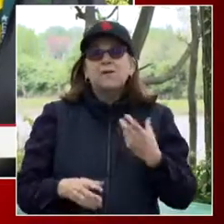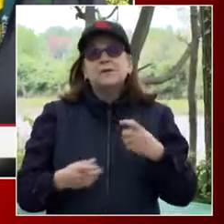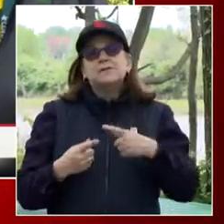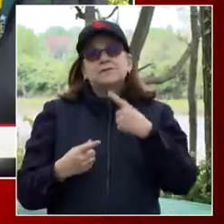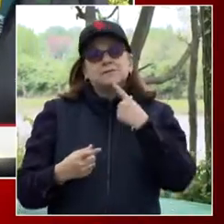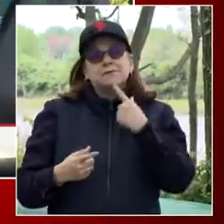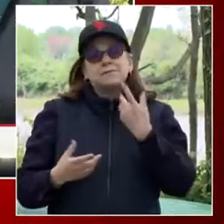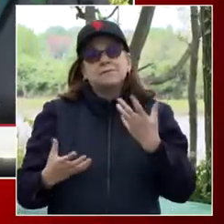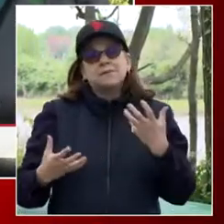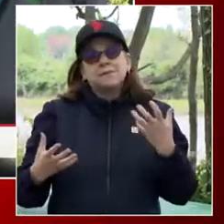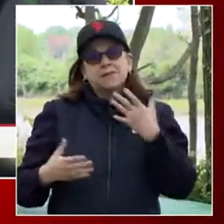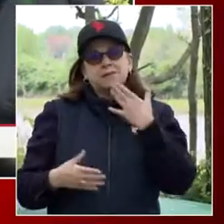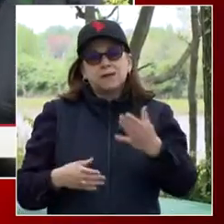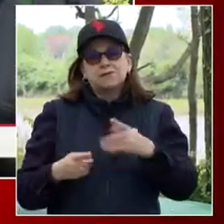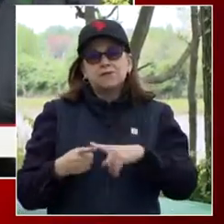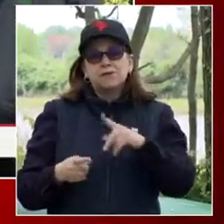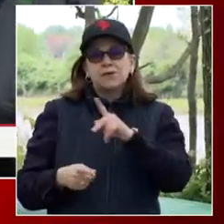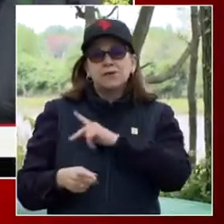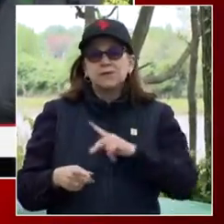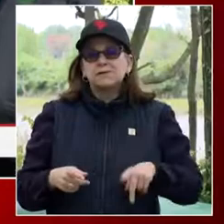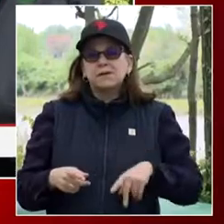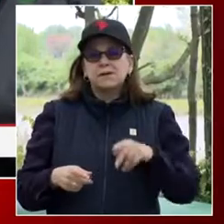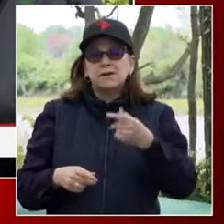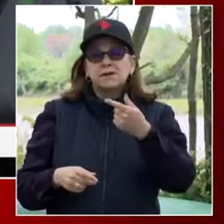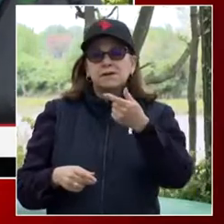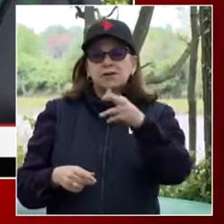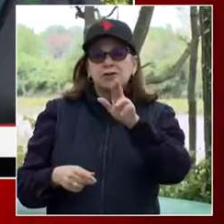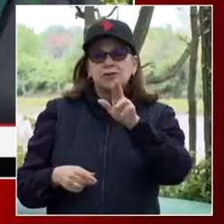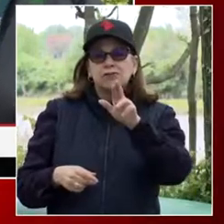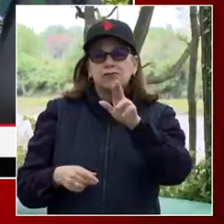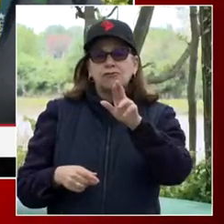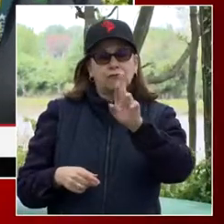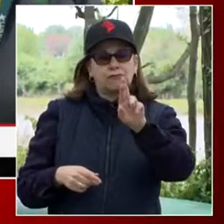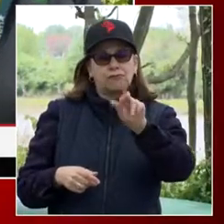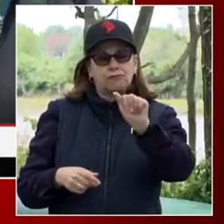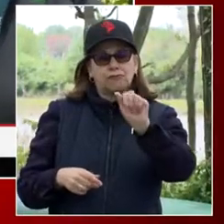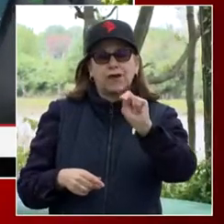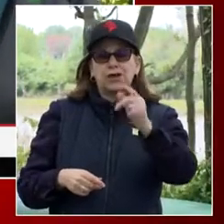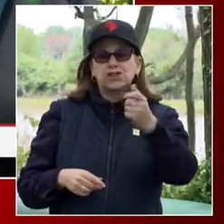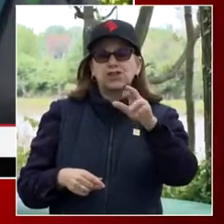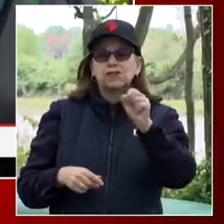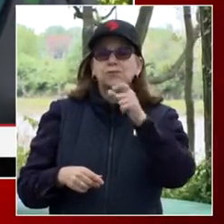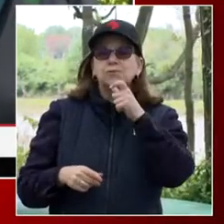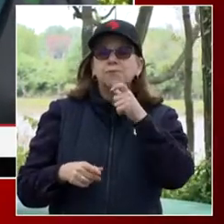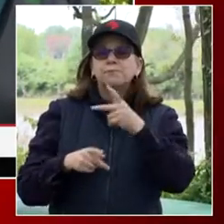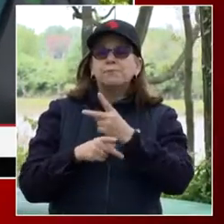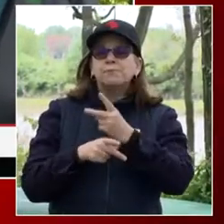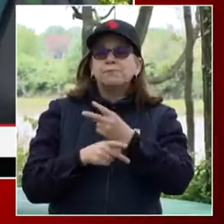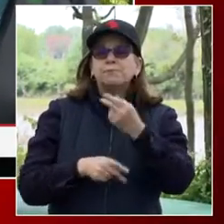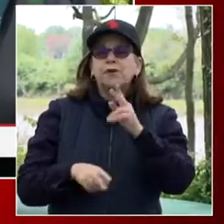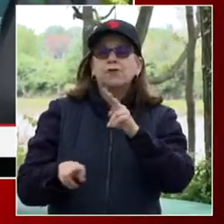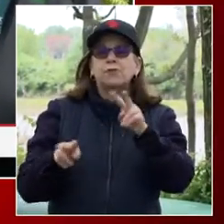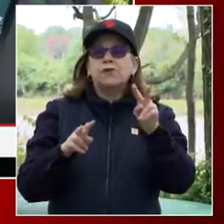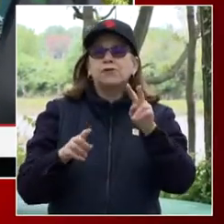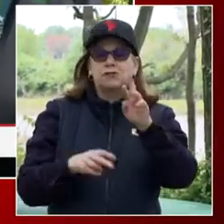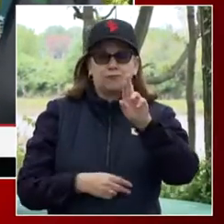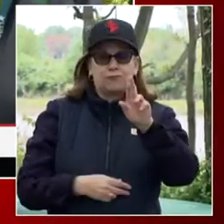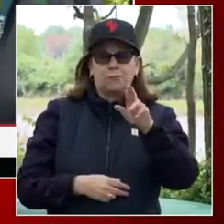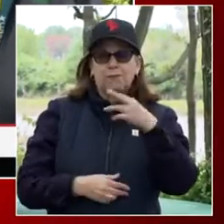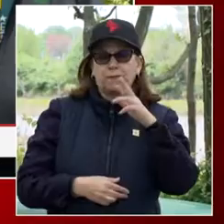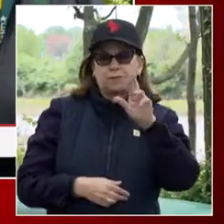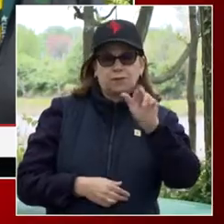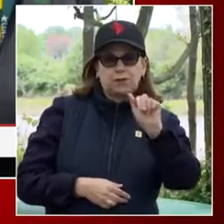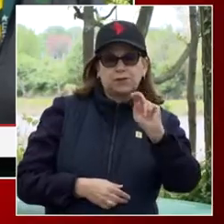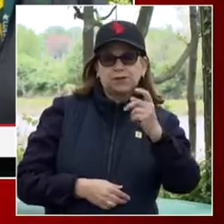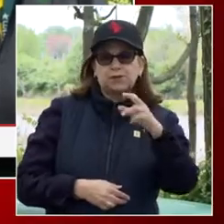Rangers program that's growing and providing employment opportunities for people in the district. With that, thank you for